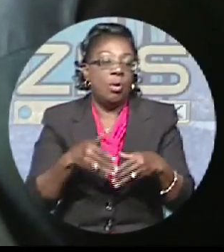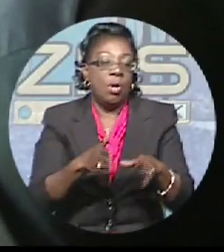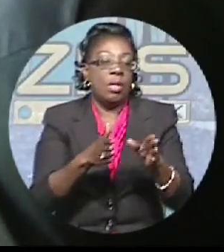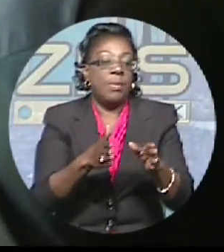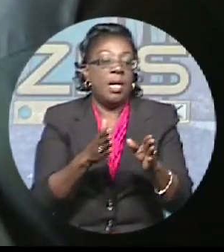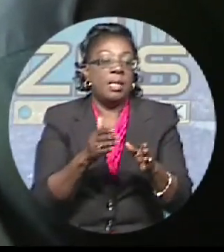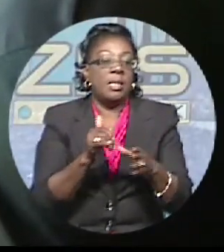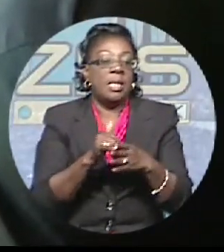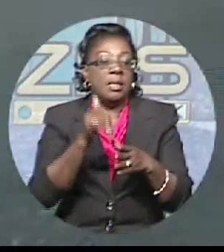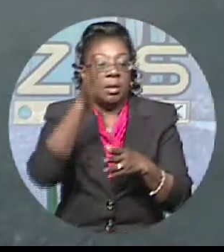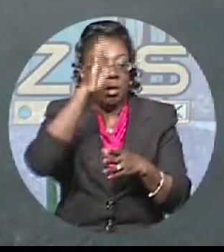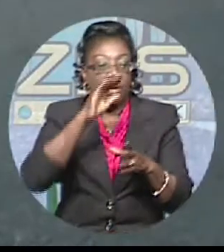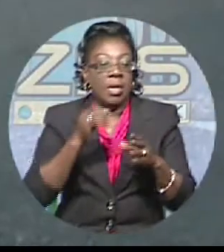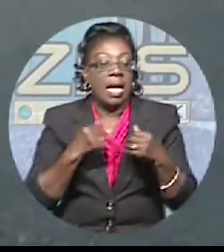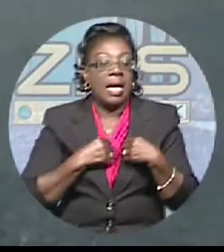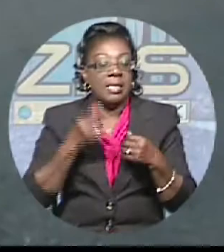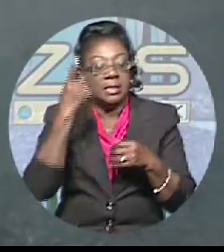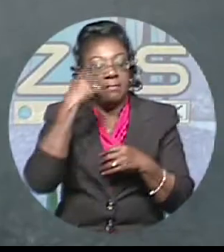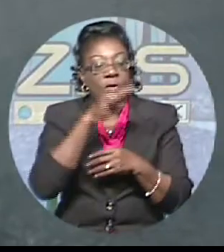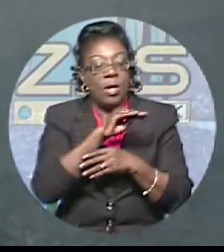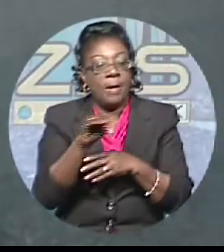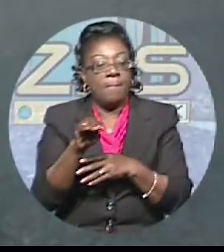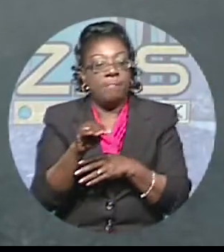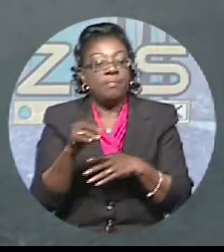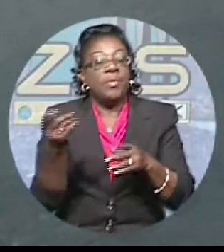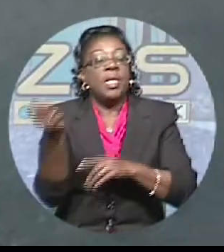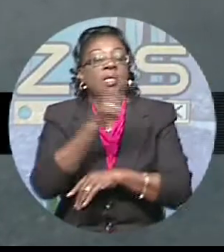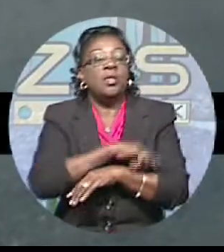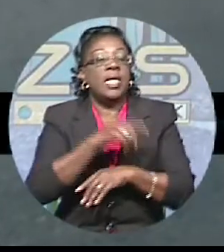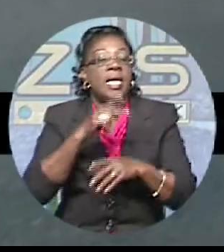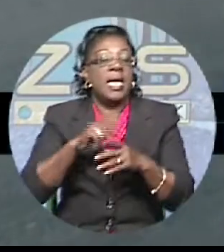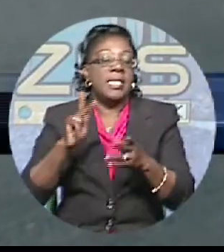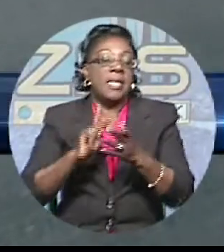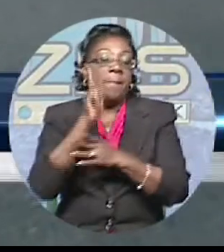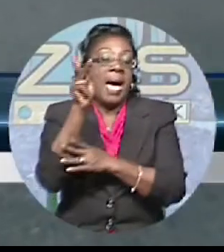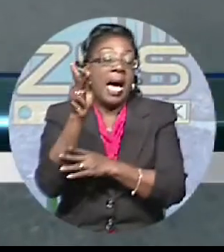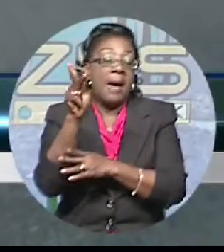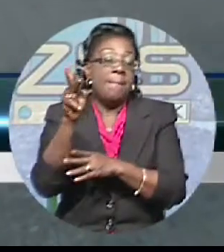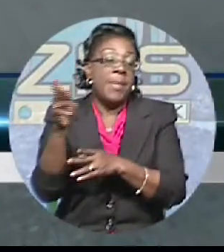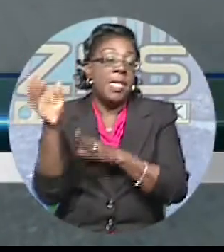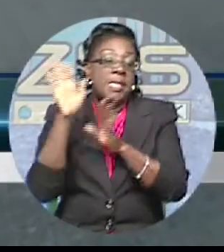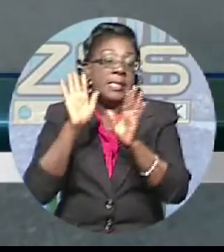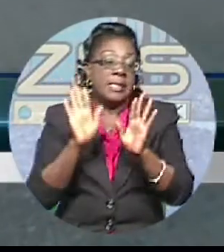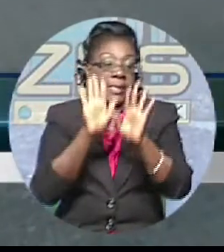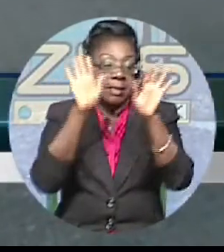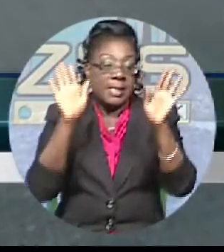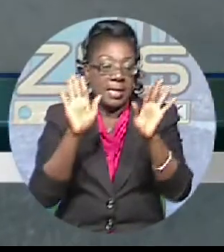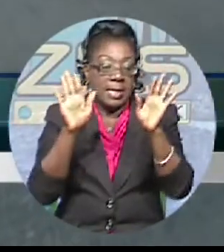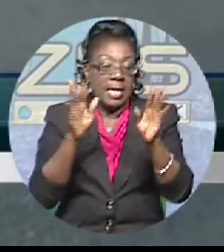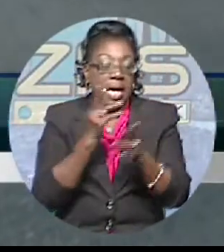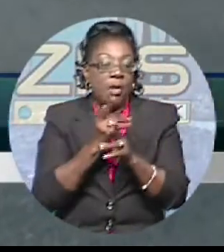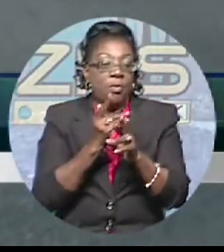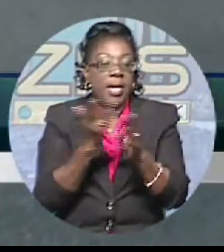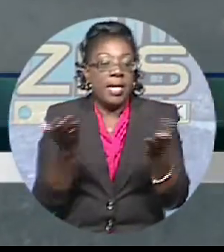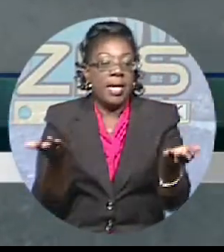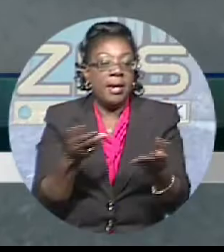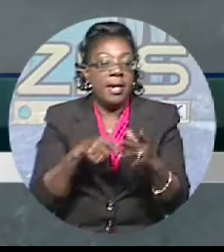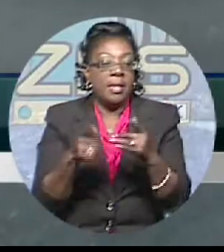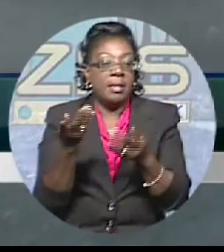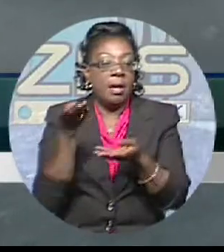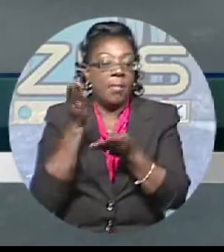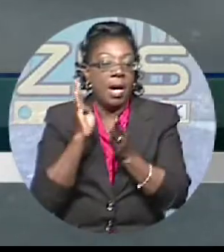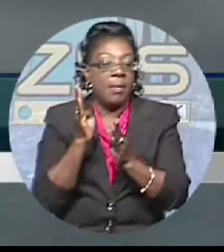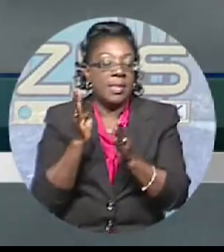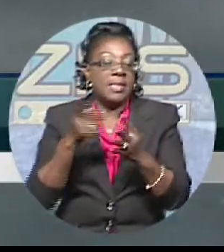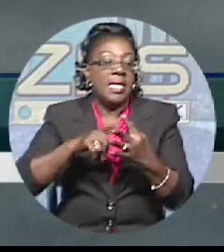already laid out for him. Today is Palm Sunday. Millions of Christians around the world and right here at the Bahamas observe this day, which marks